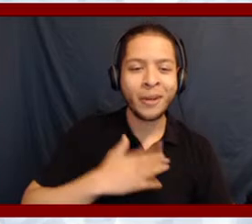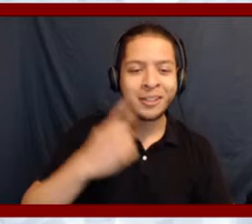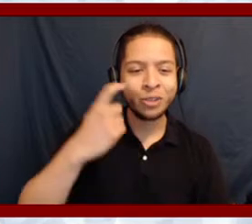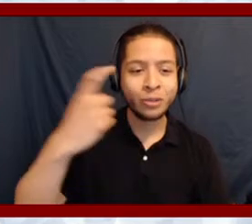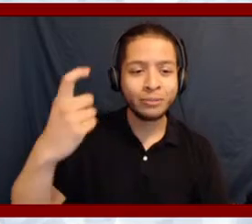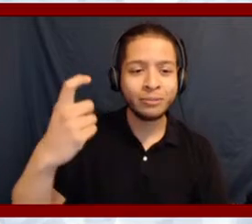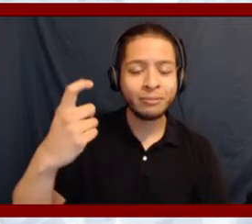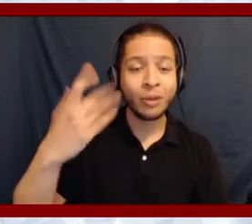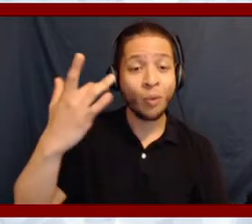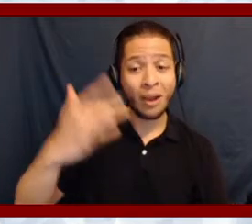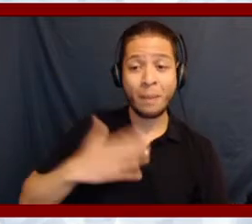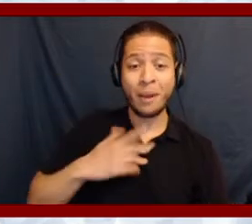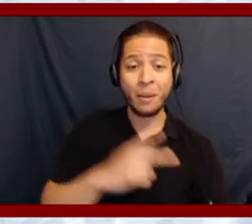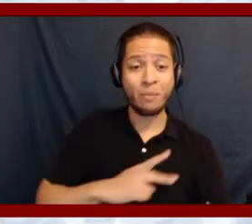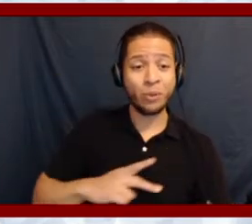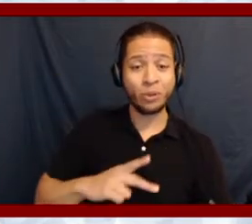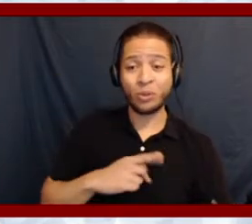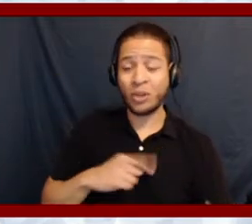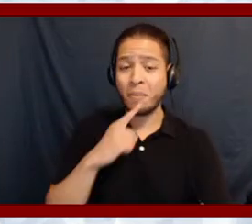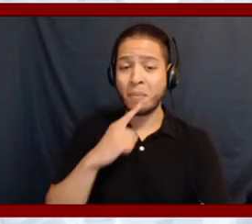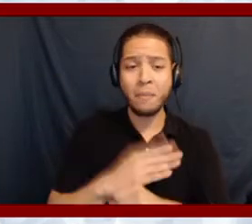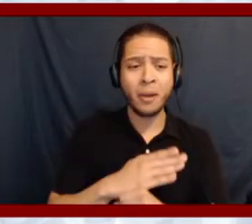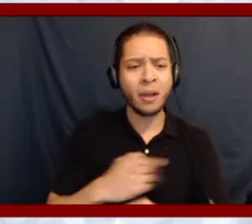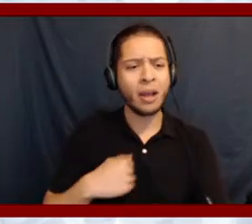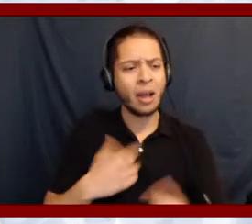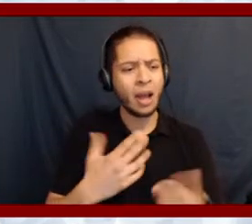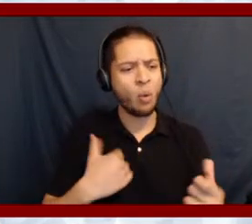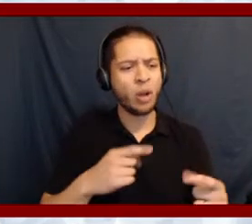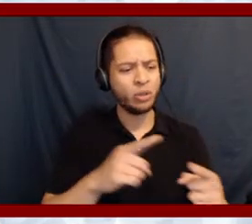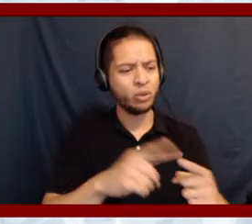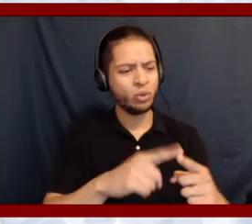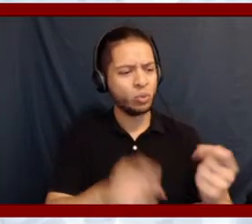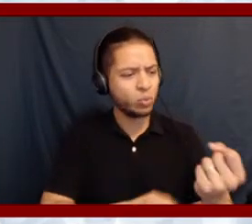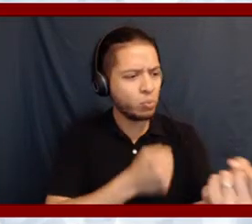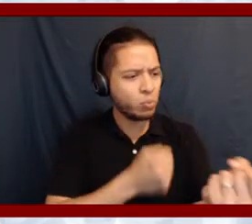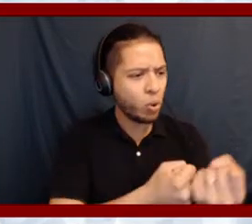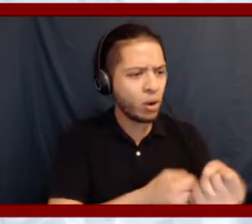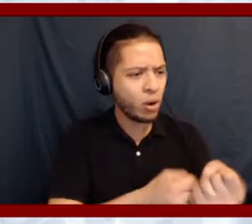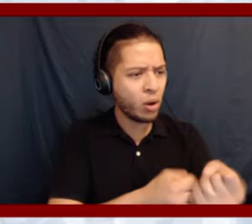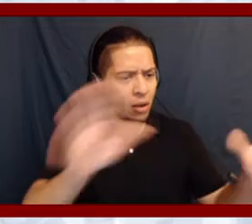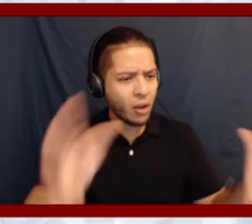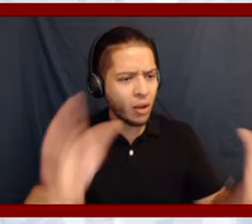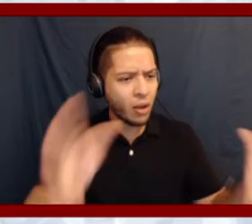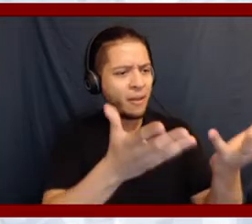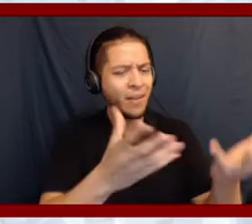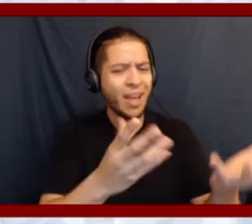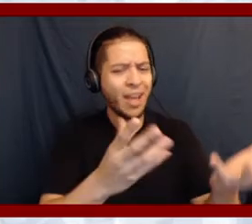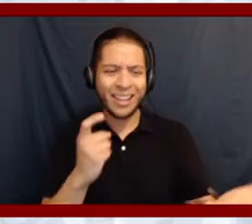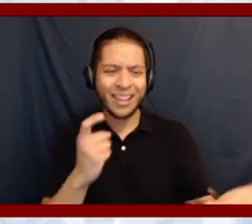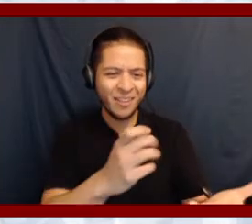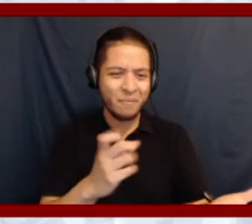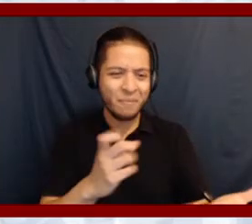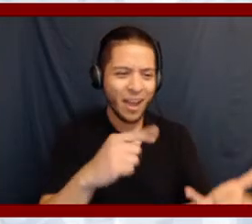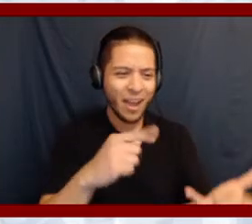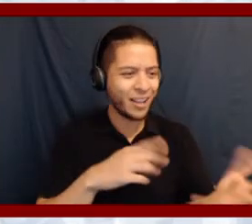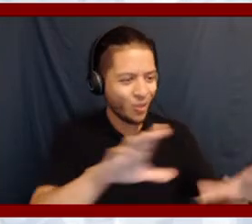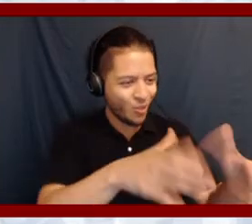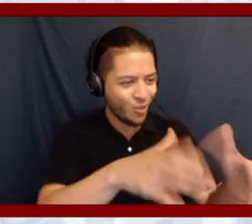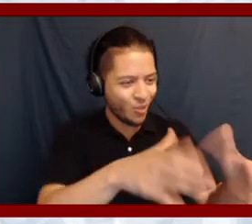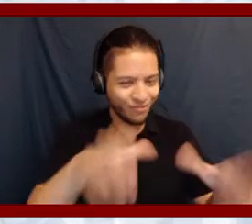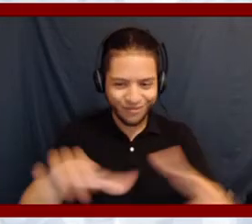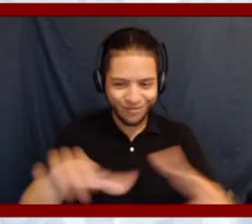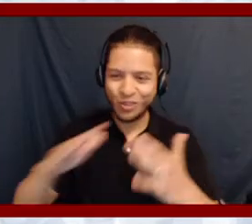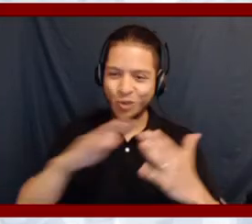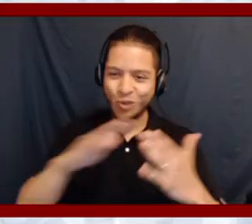support, uplift, and give back to the communities that have supported me. And HBCUs certainly